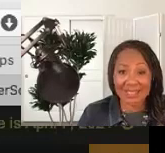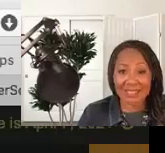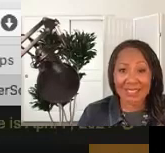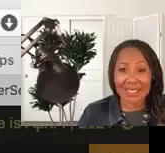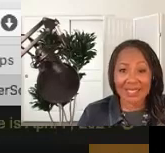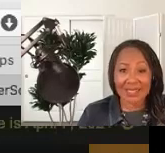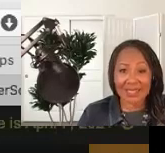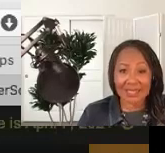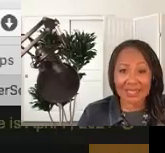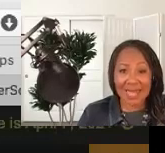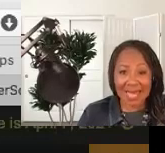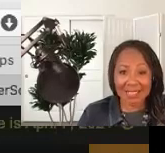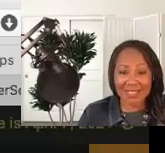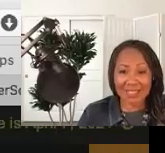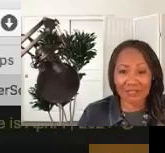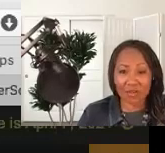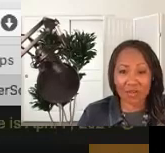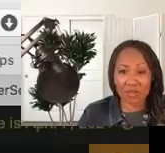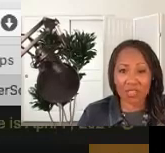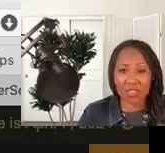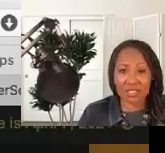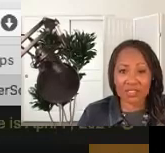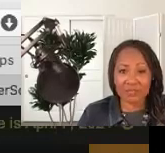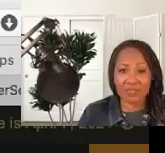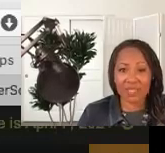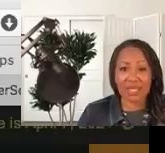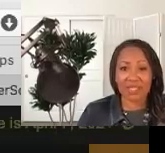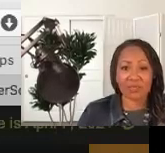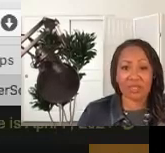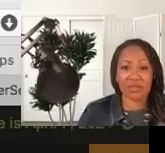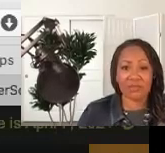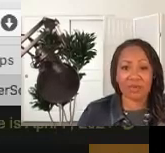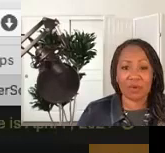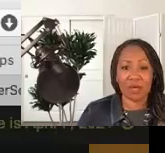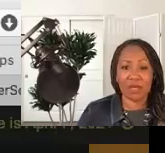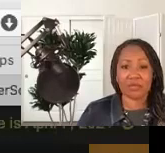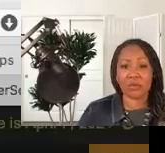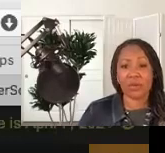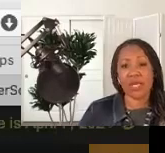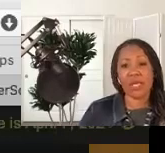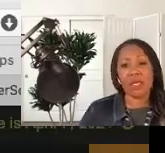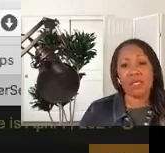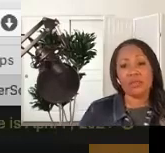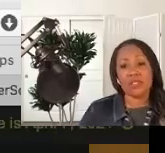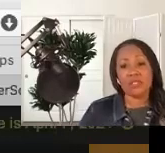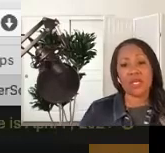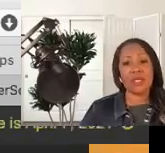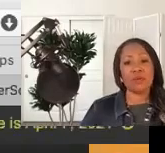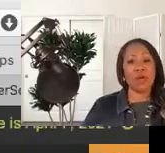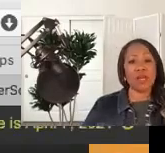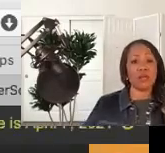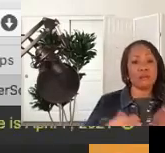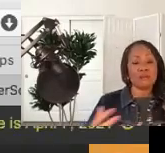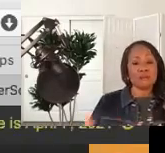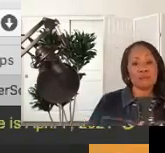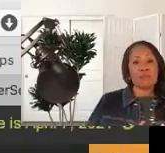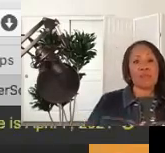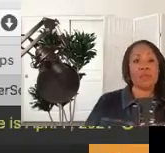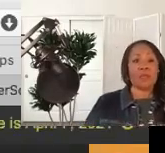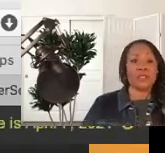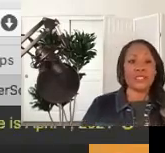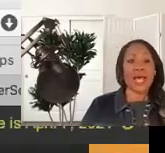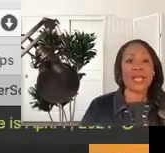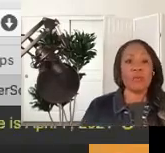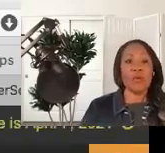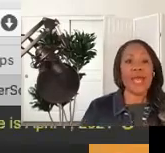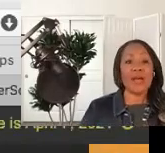not that difficult. It is something that here's my Oaxaca doorway. You just kind of want